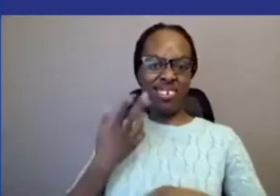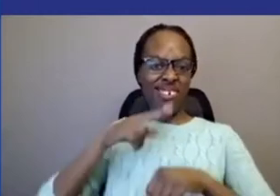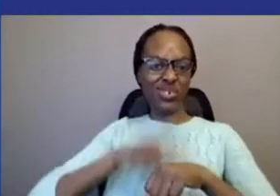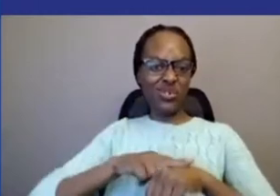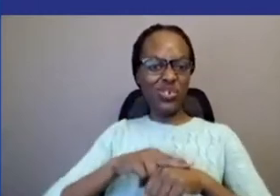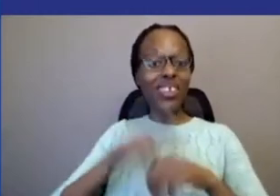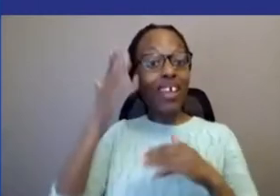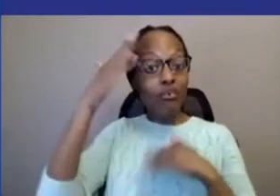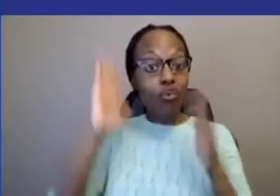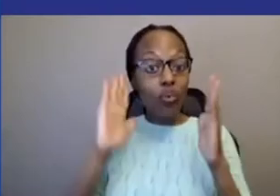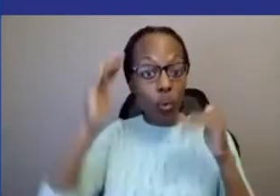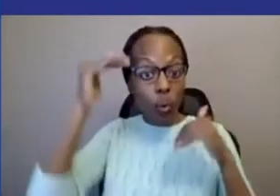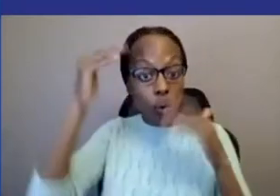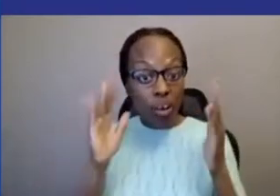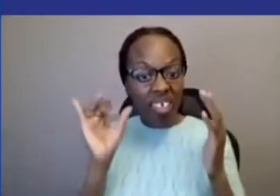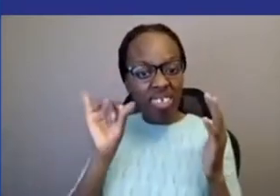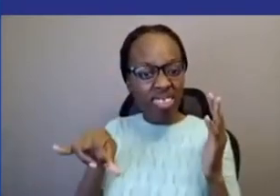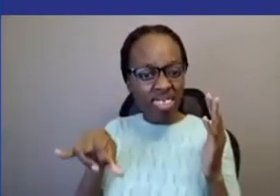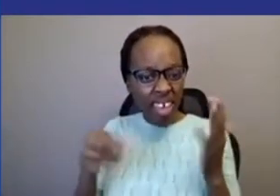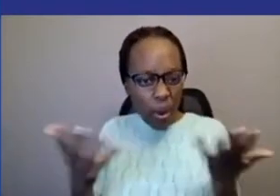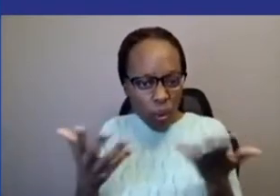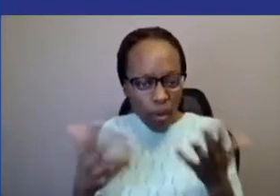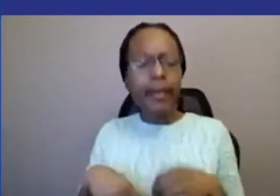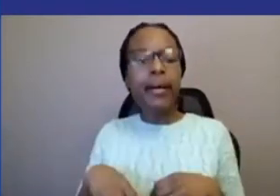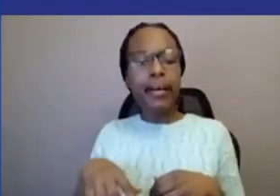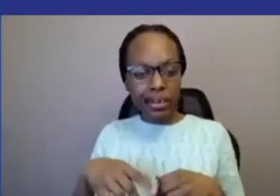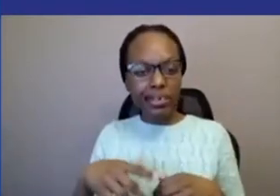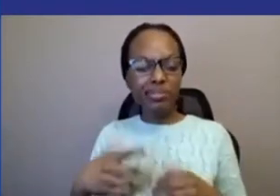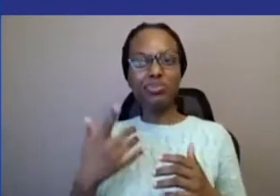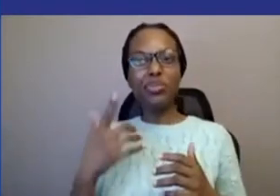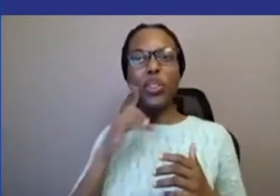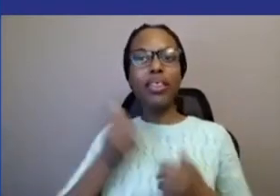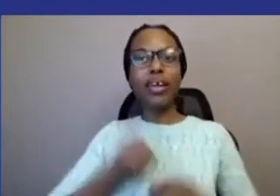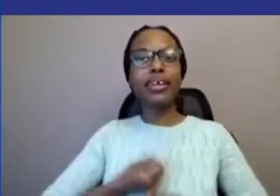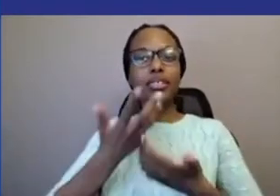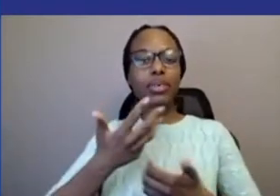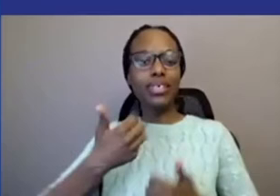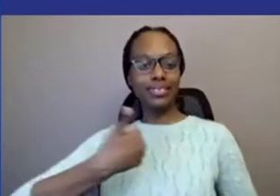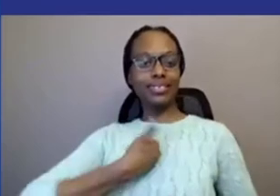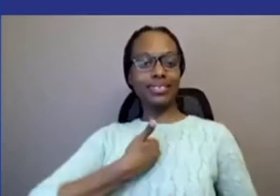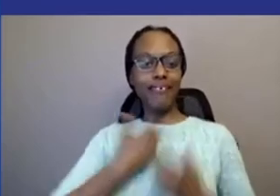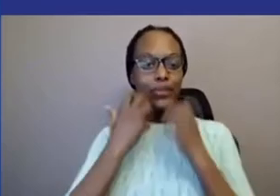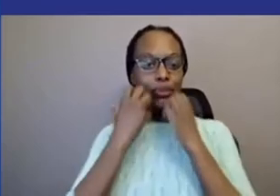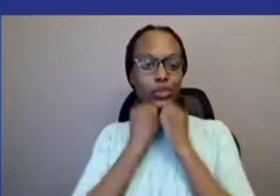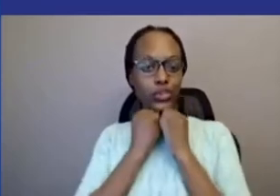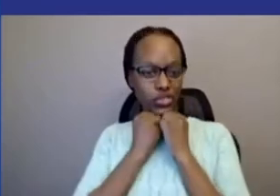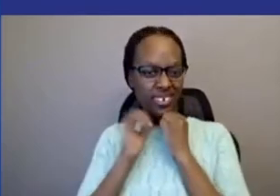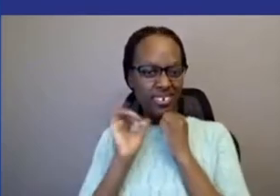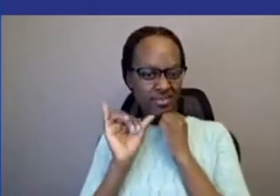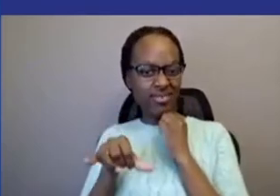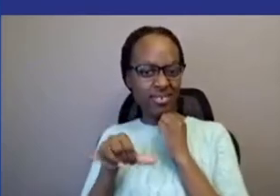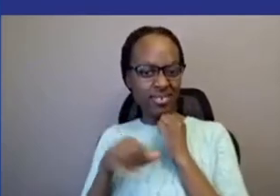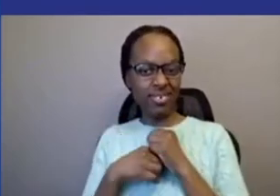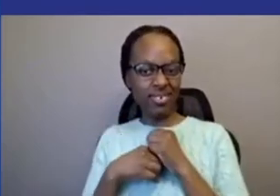an expression of self-appreciation. That's the best way I can describe it. And it incorporates